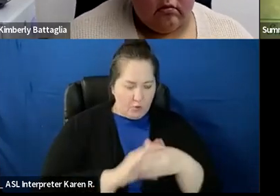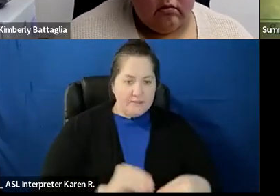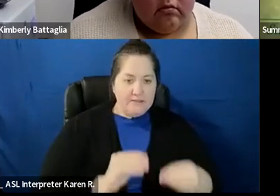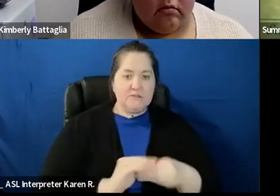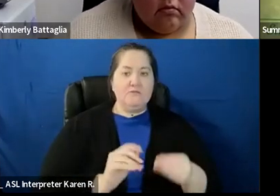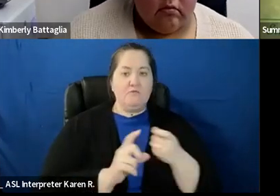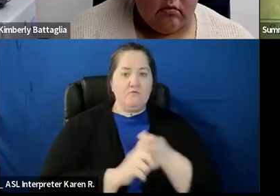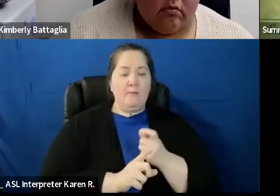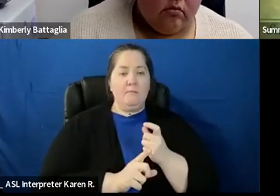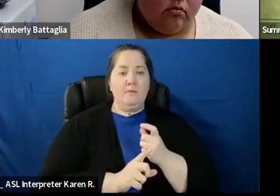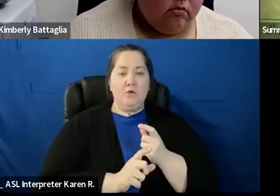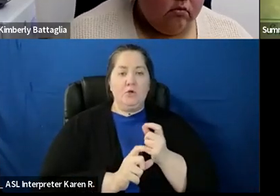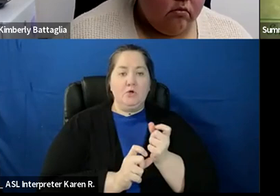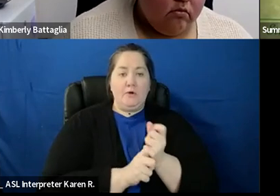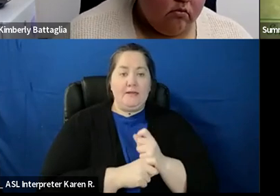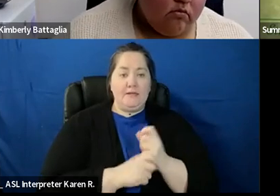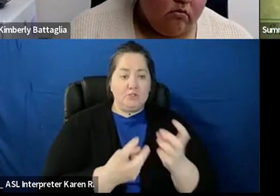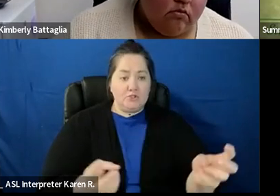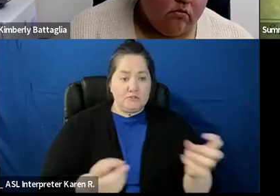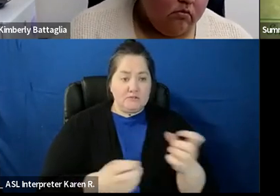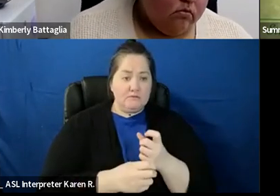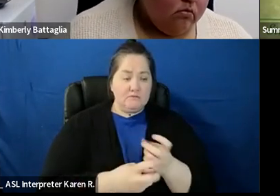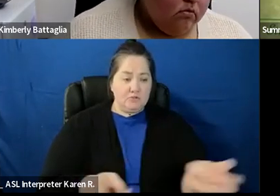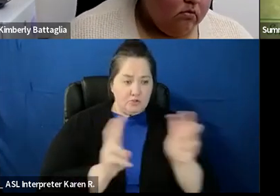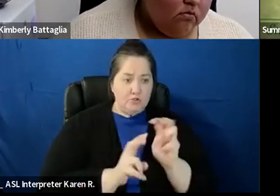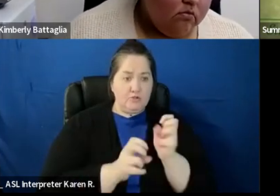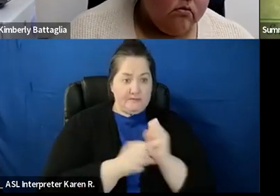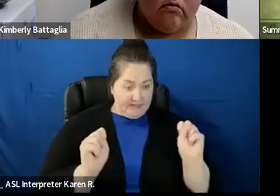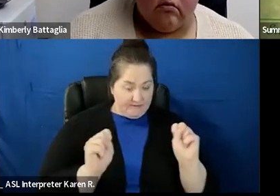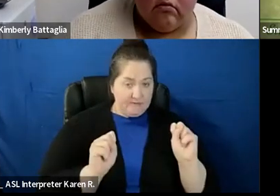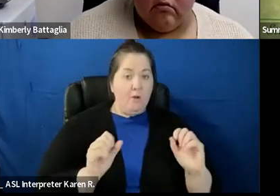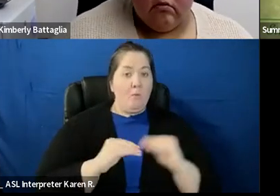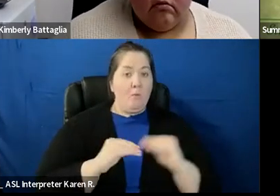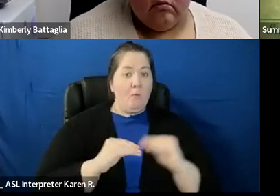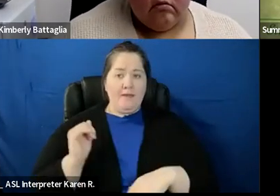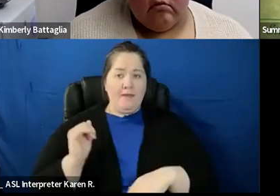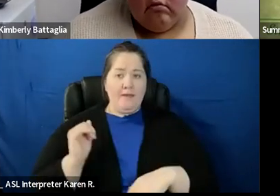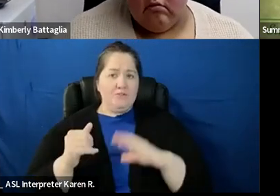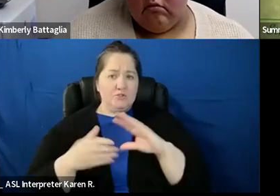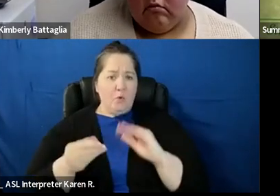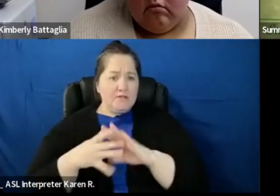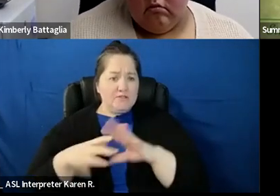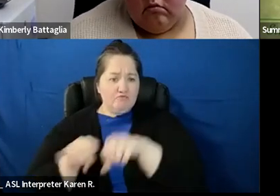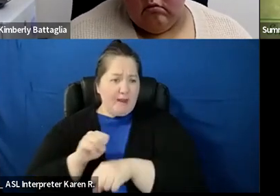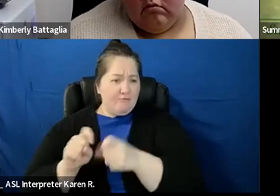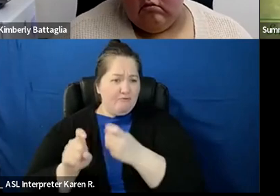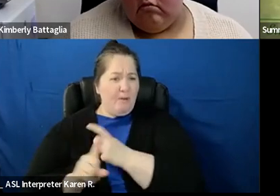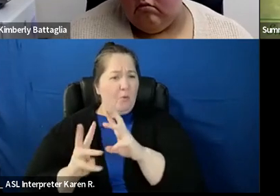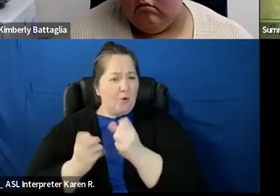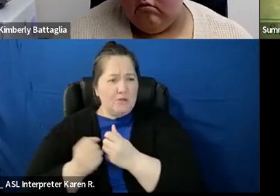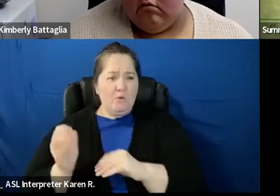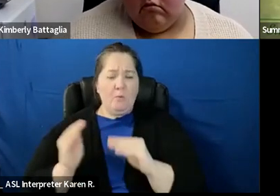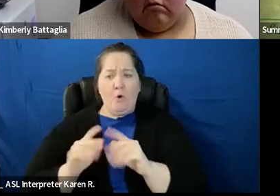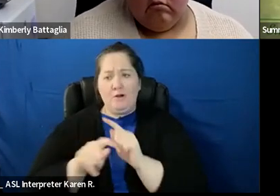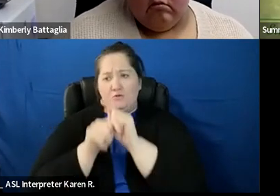Safety handbook more than they identified with the stories of rape from the workshops that were more